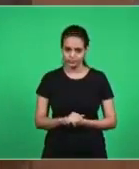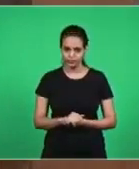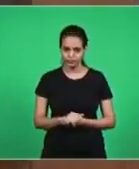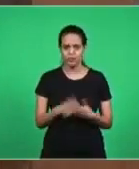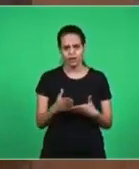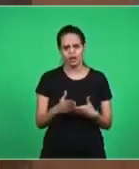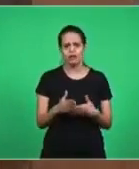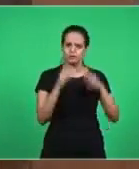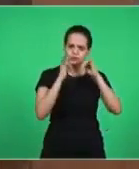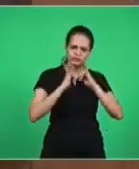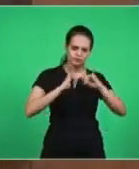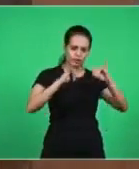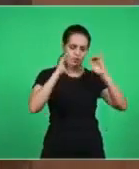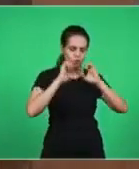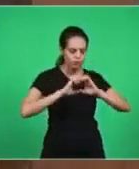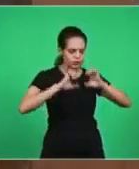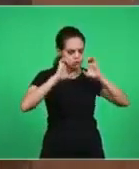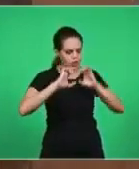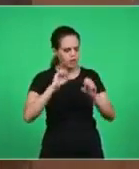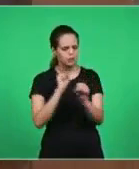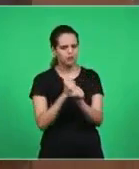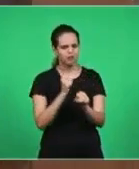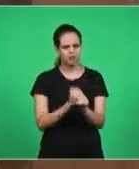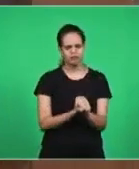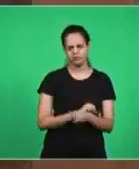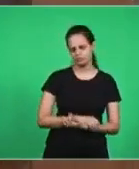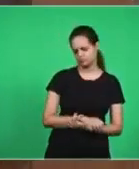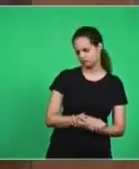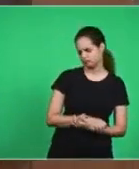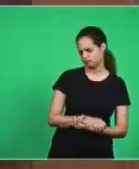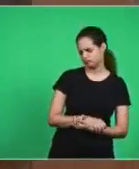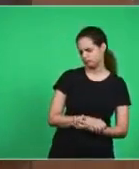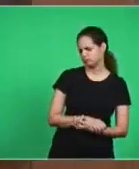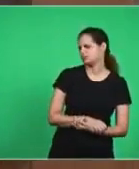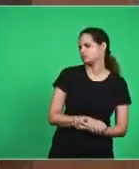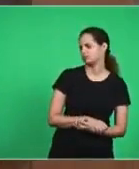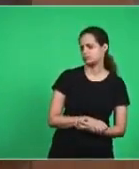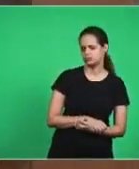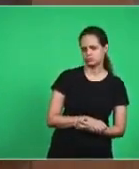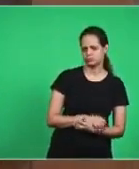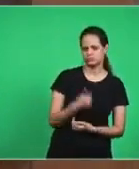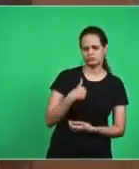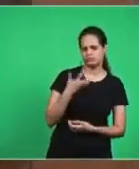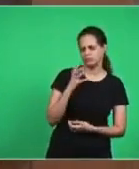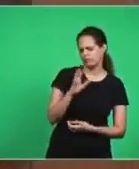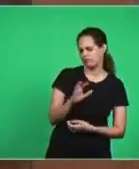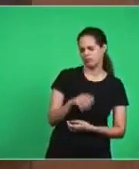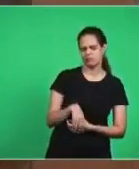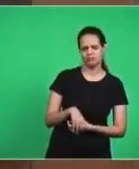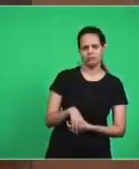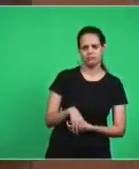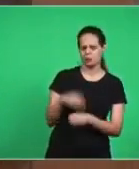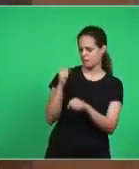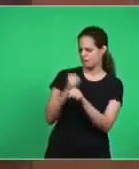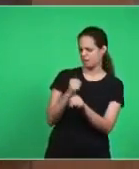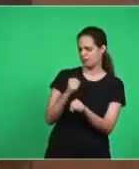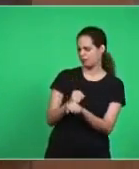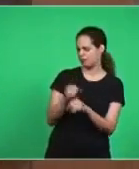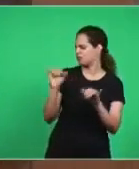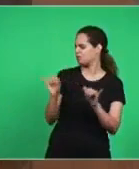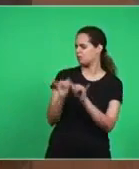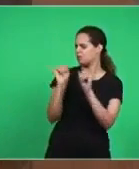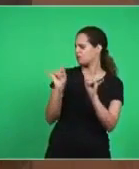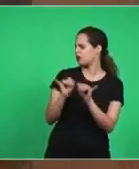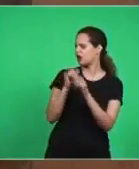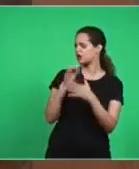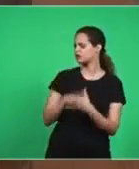They don't give attention. They don't give attention to what was said. They go to the seminars. They don't pay attention.